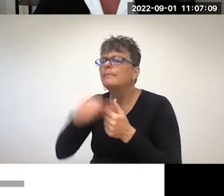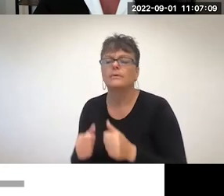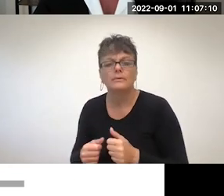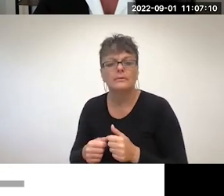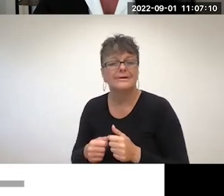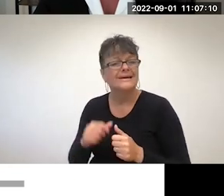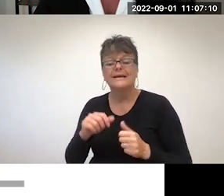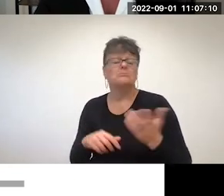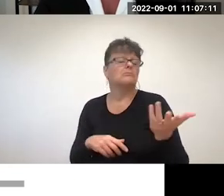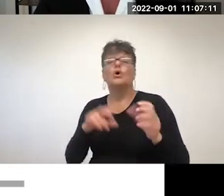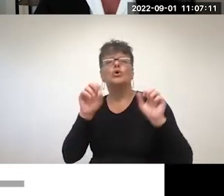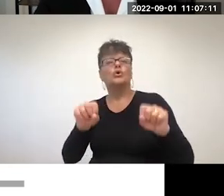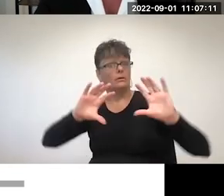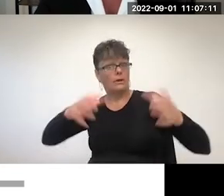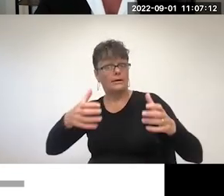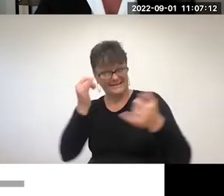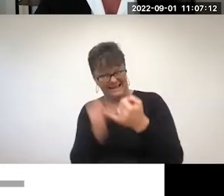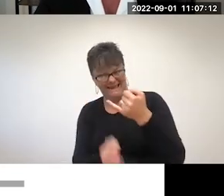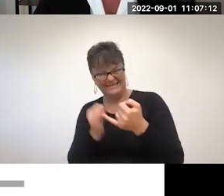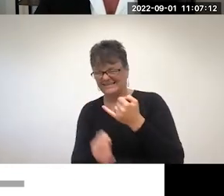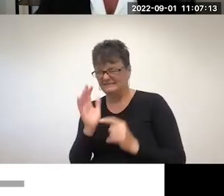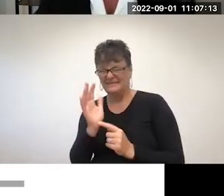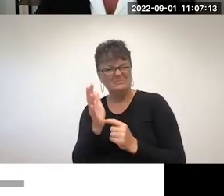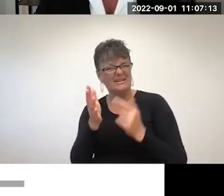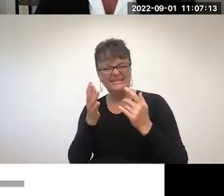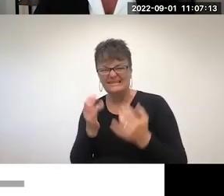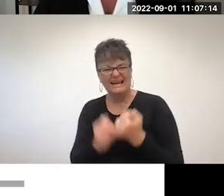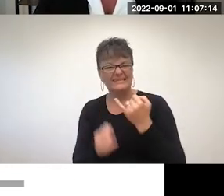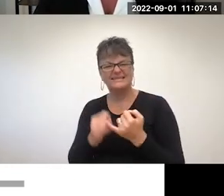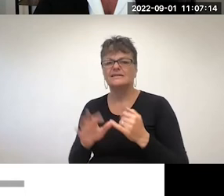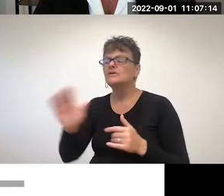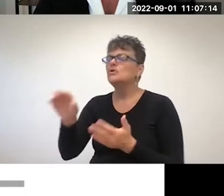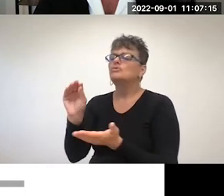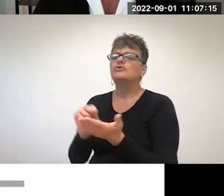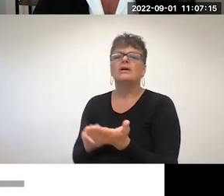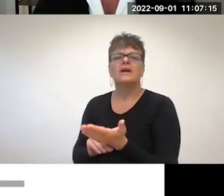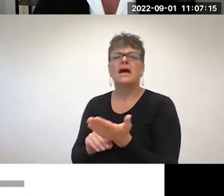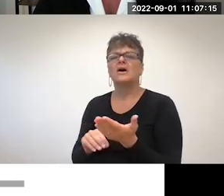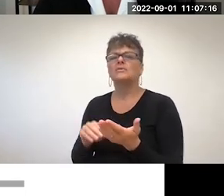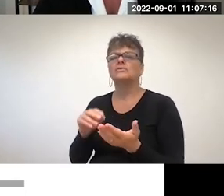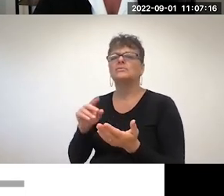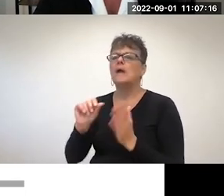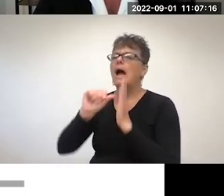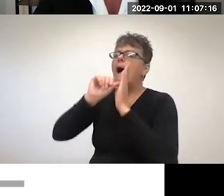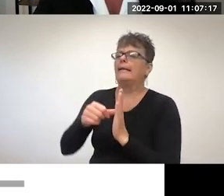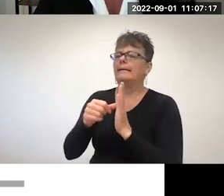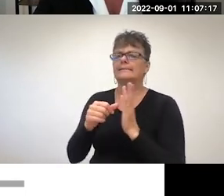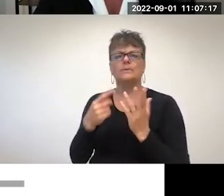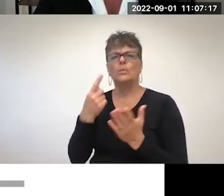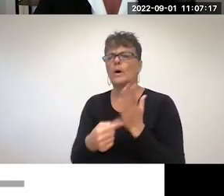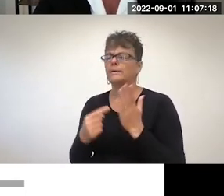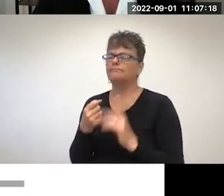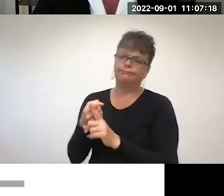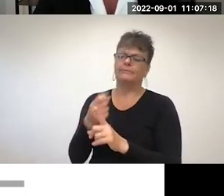takes 5 minutes. Take a minute, jot down the key highlights. This could be an individual thing. They could turn in their paper as they're walking out of the room or submit something in